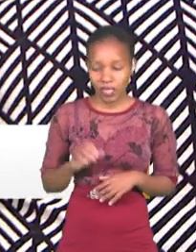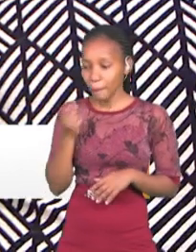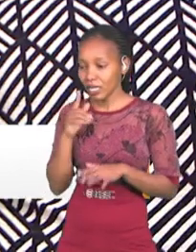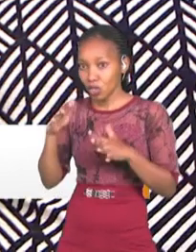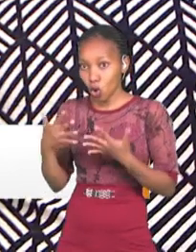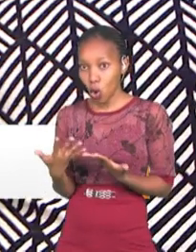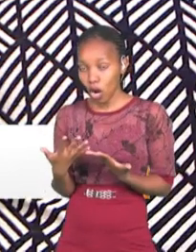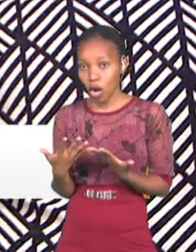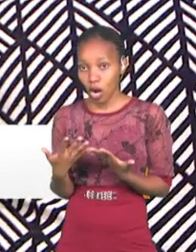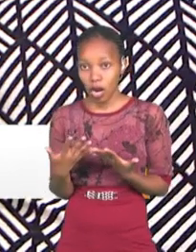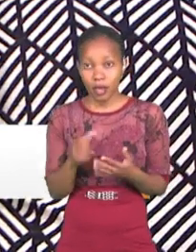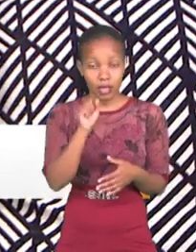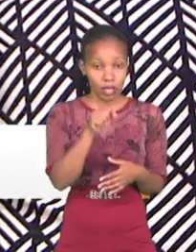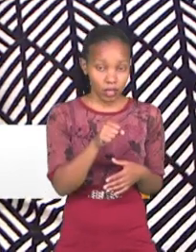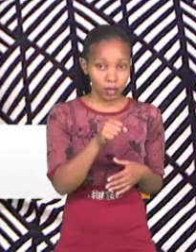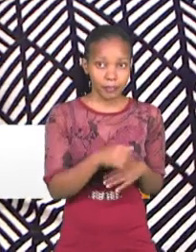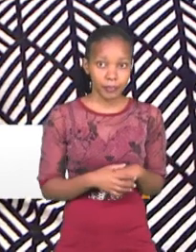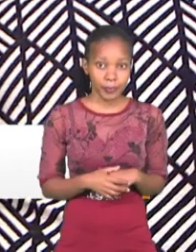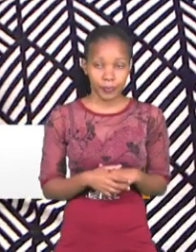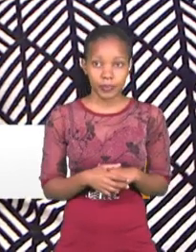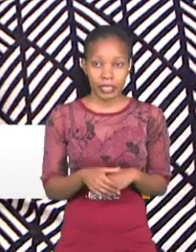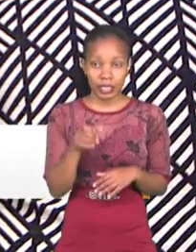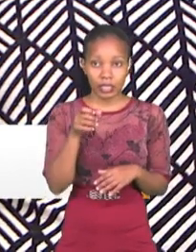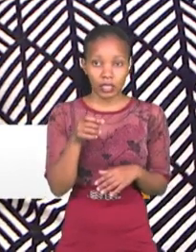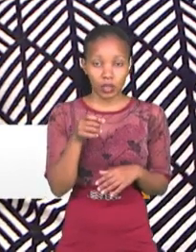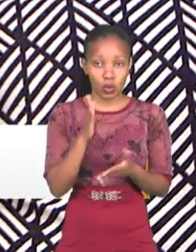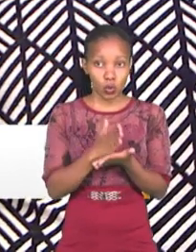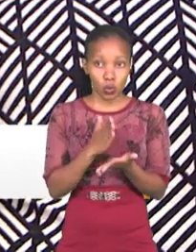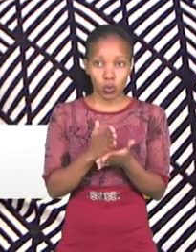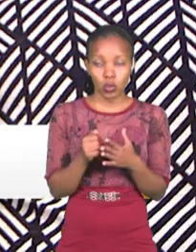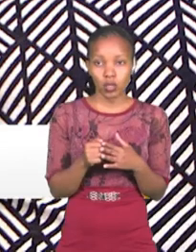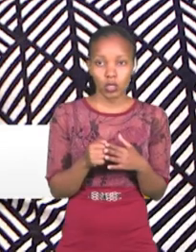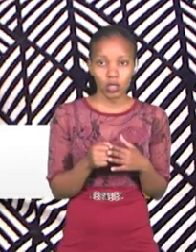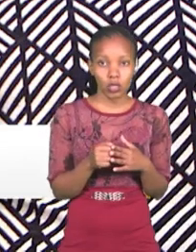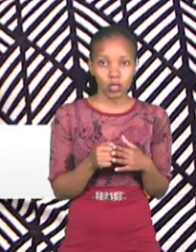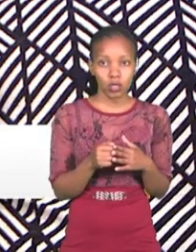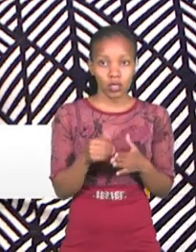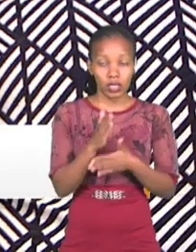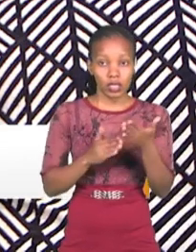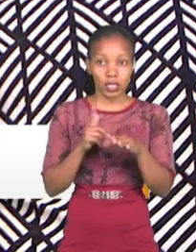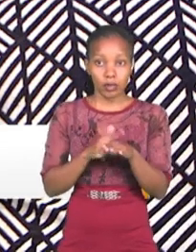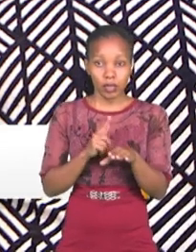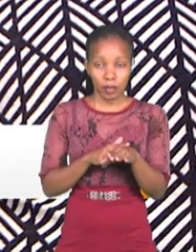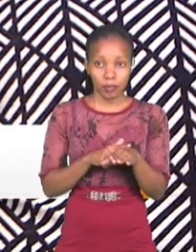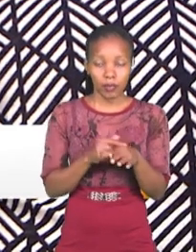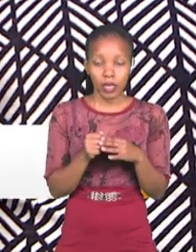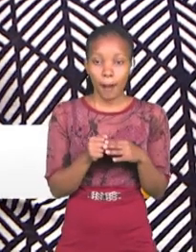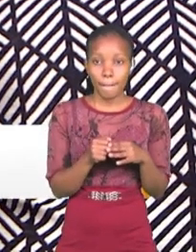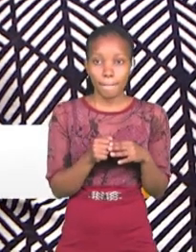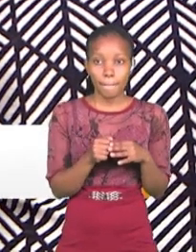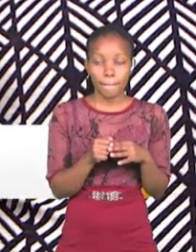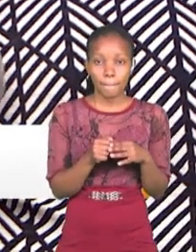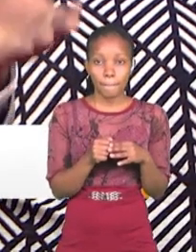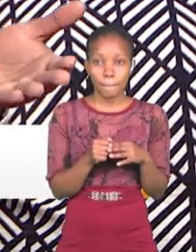That's testosterone. Yes. Okay. Now, if even in the matter of even adulthood, sometimes it doesn't fall under your place, but you see,